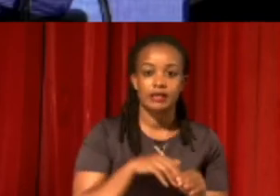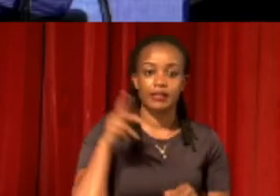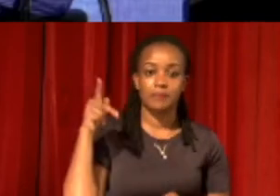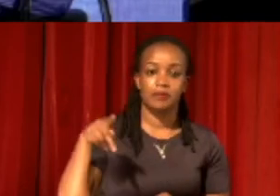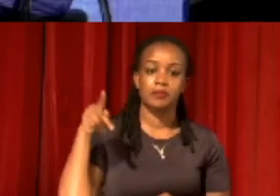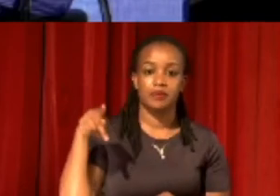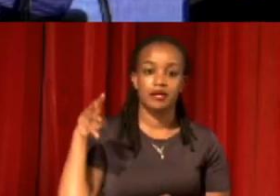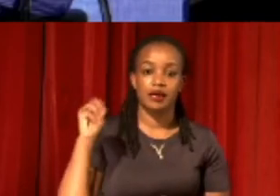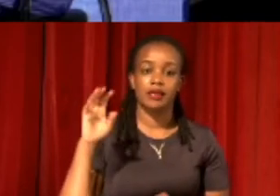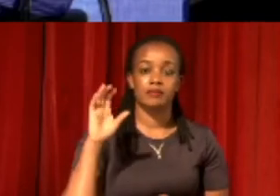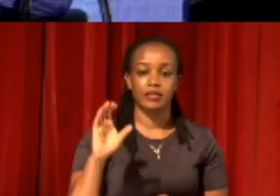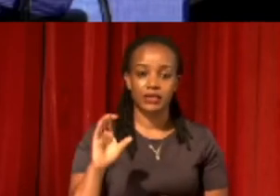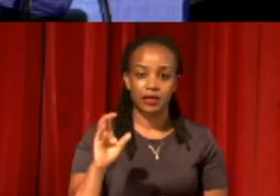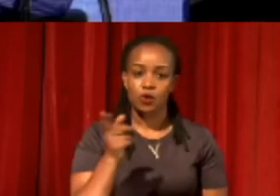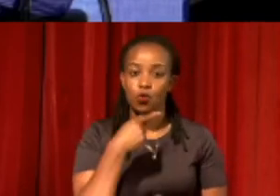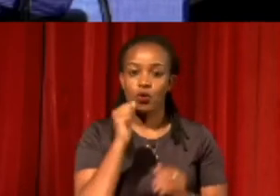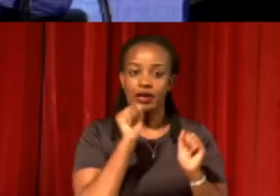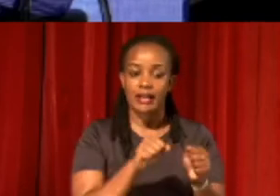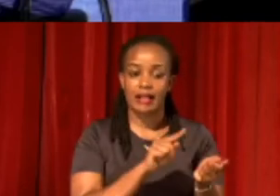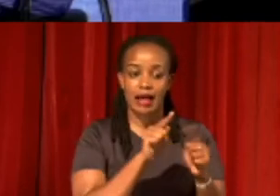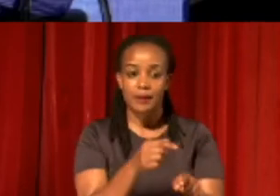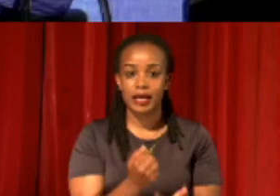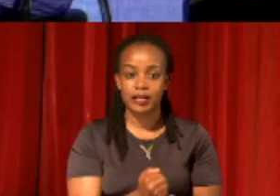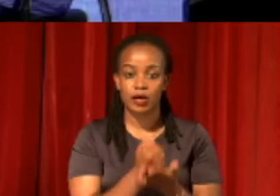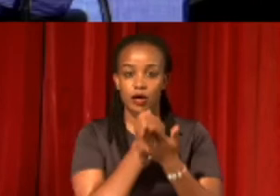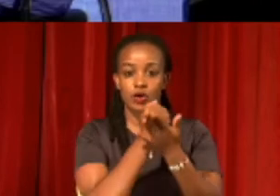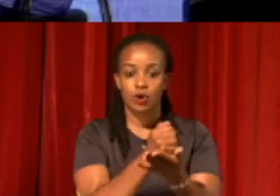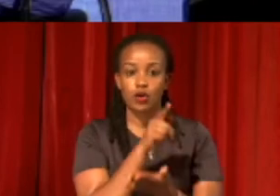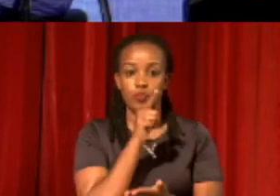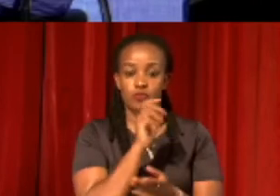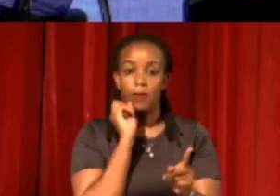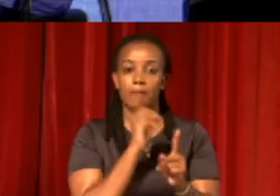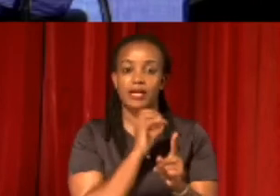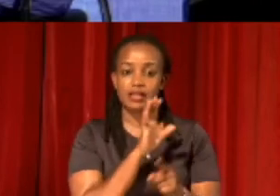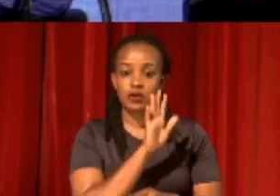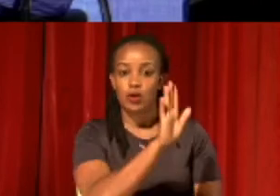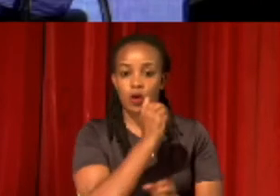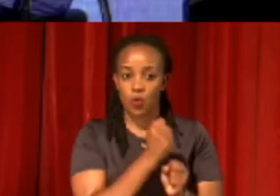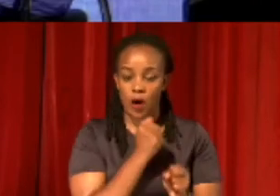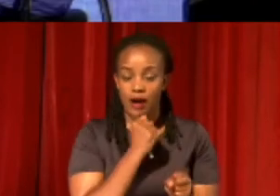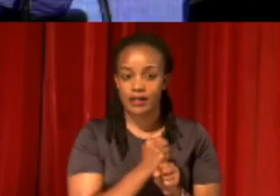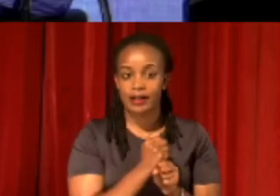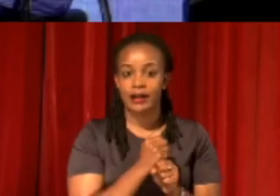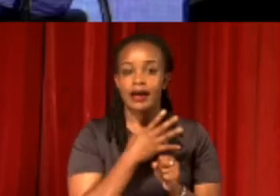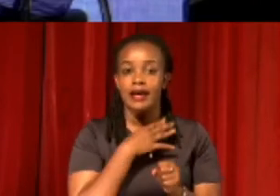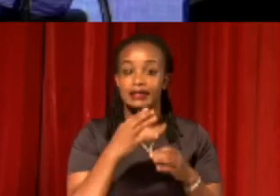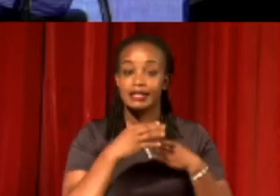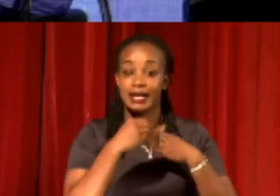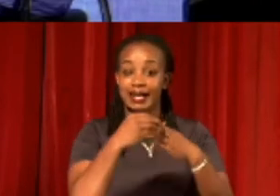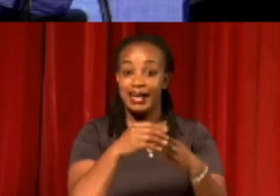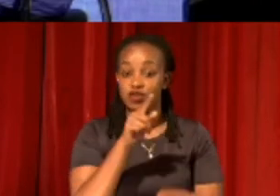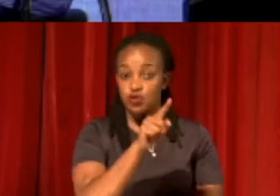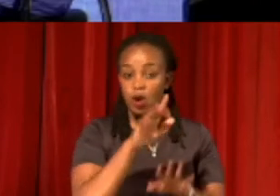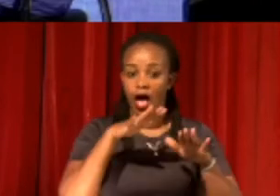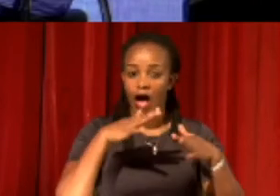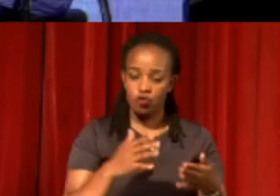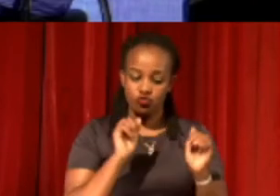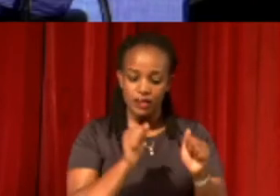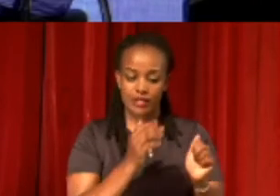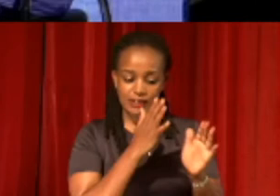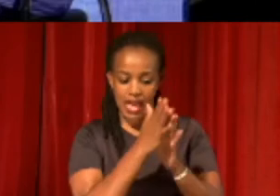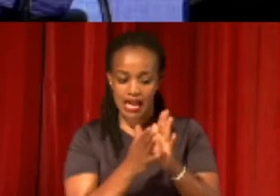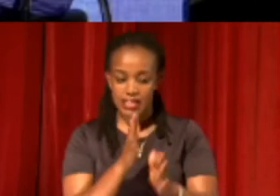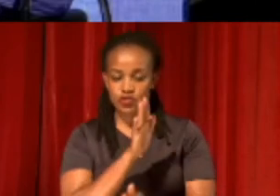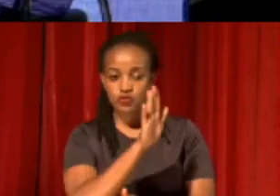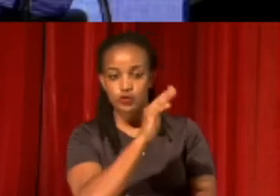talk to come and help produce your work, mentor you also now into the music business, guide you on how you can package your work and move you to the next